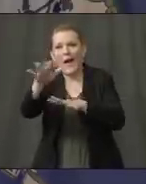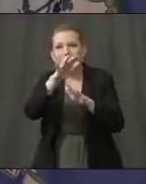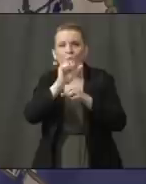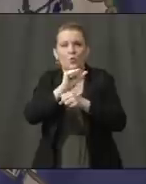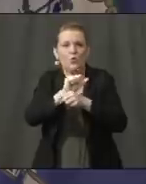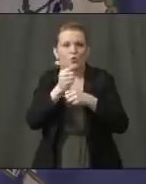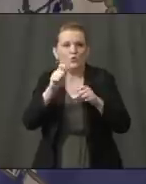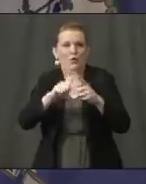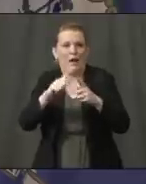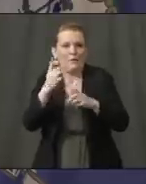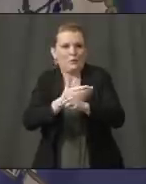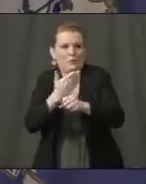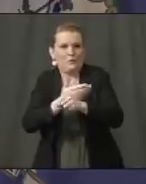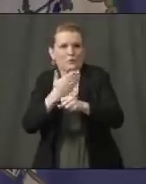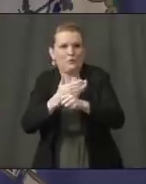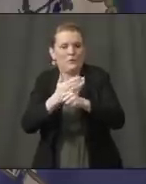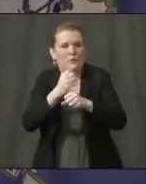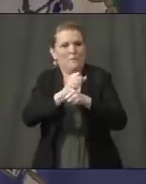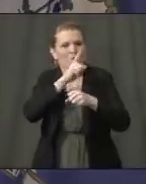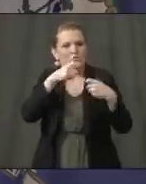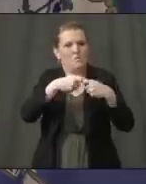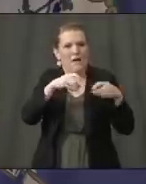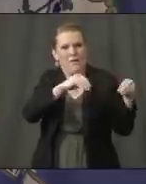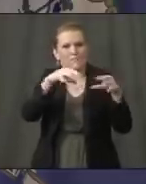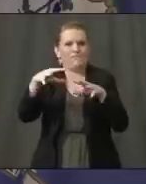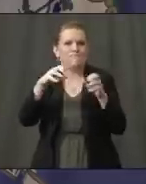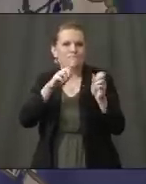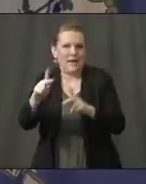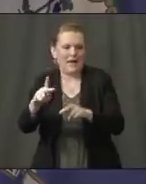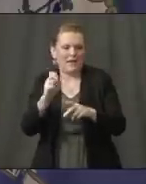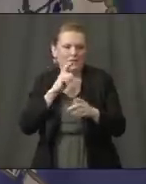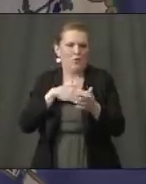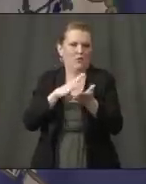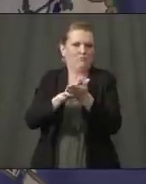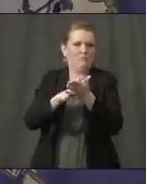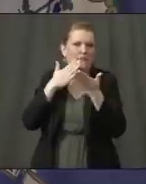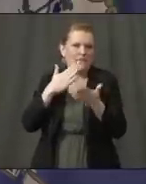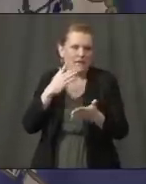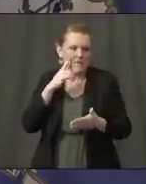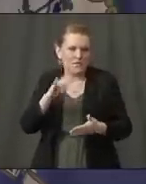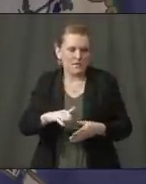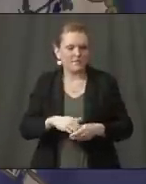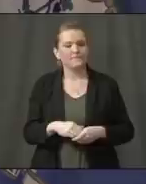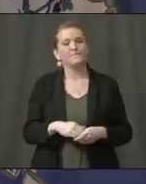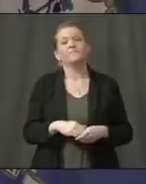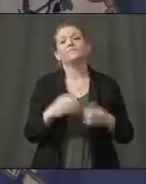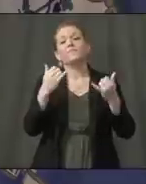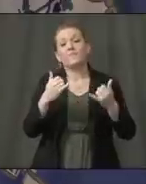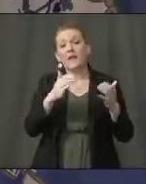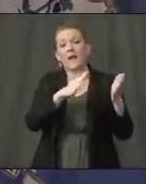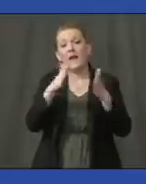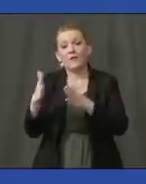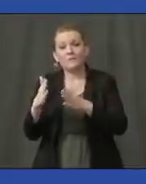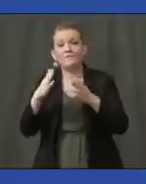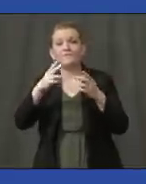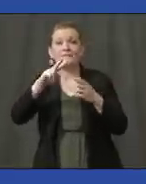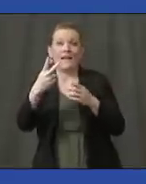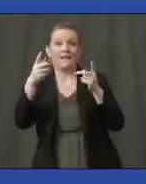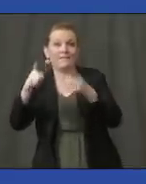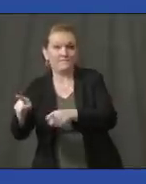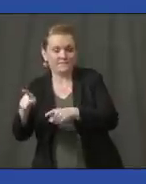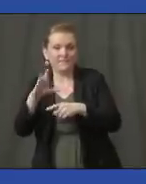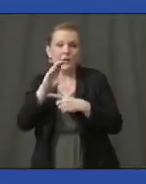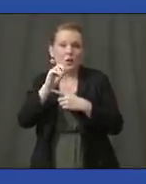Let me give you a quick update again on our COVID daily summary. We haven't done this in a